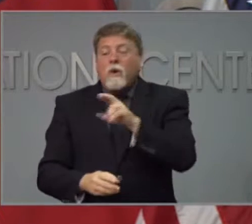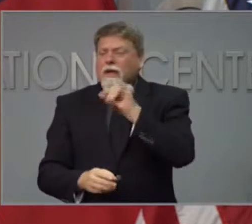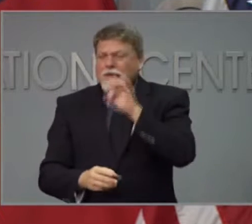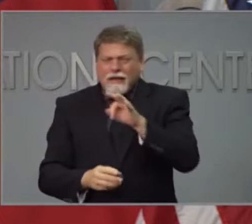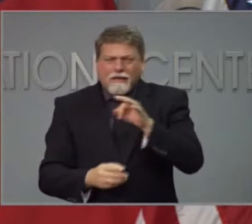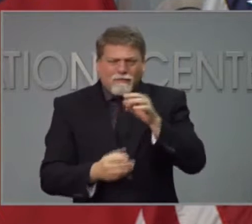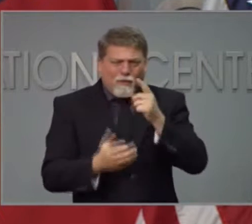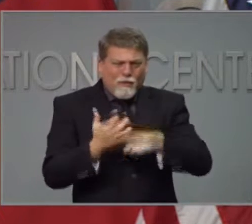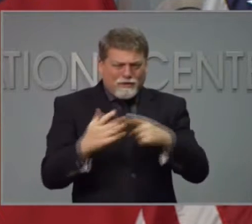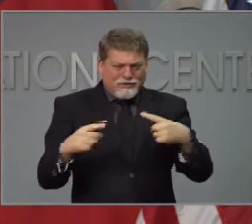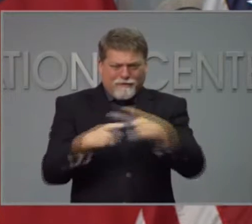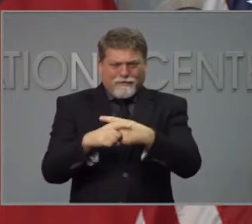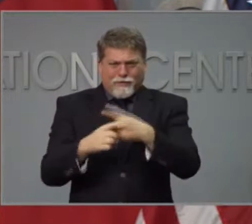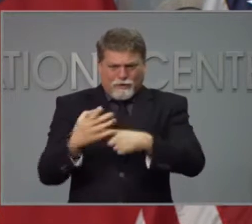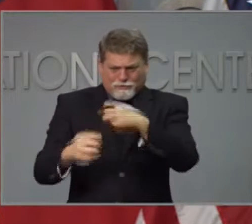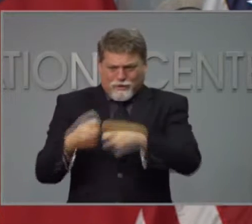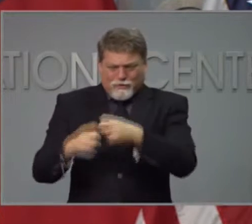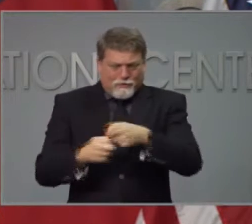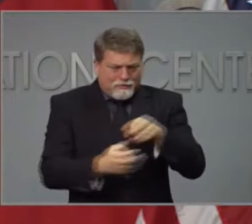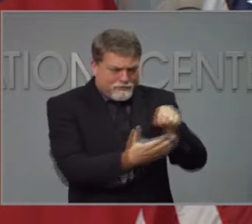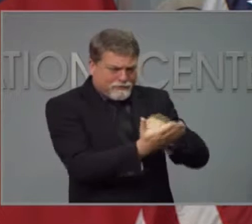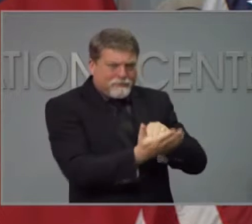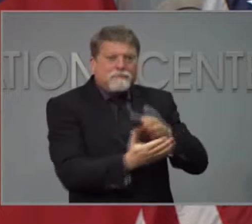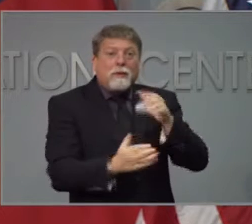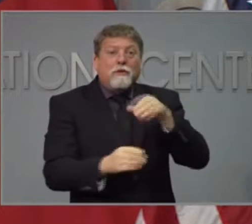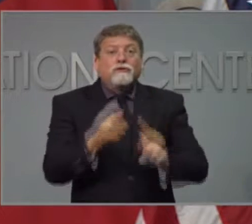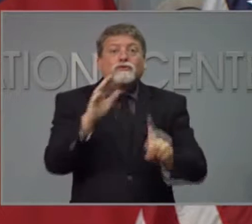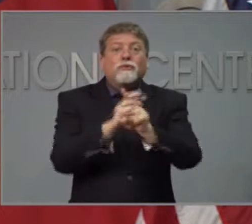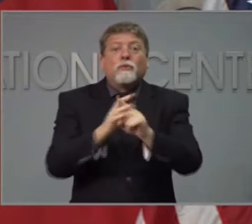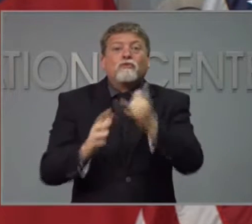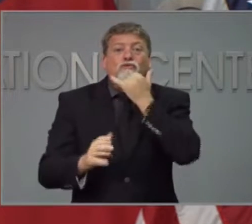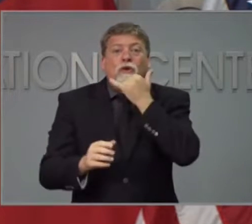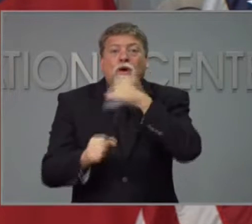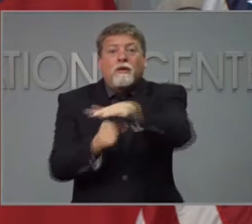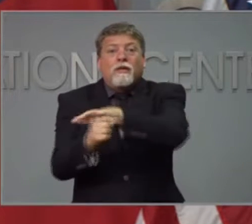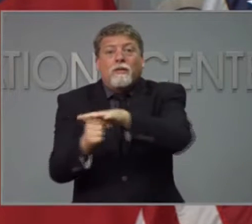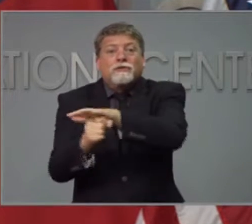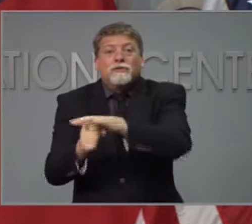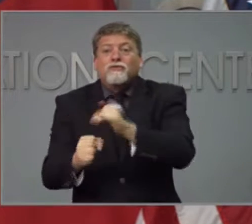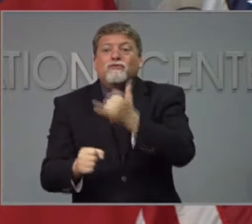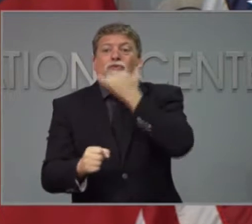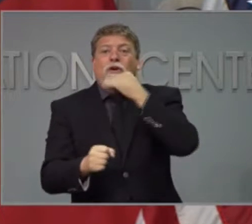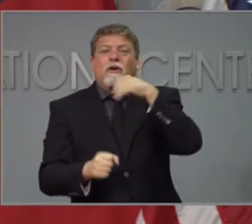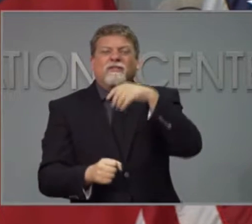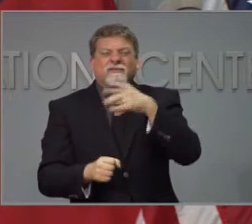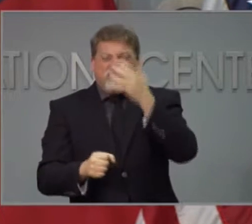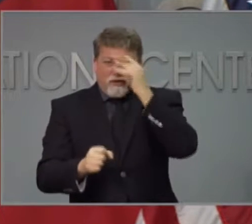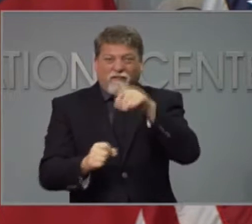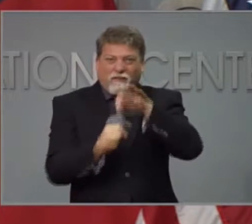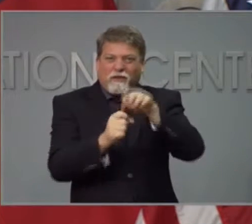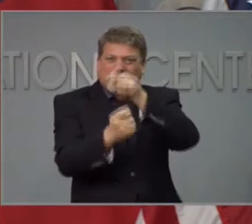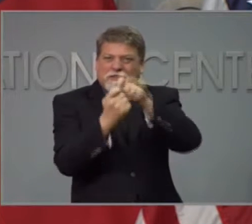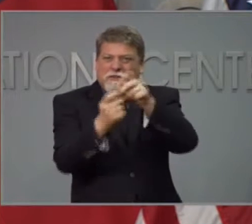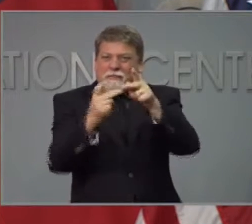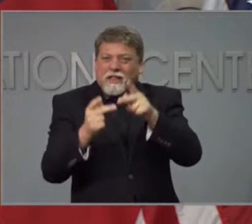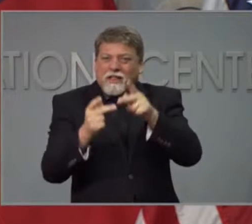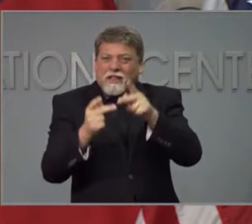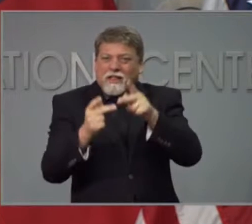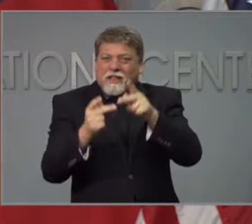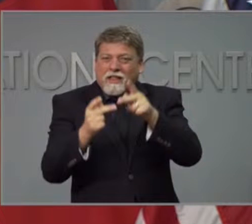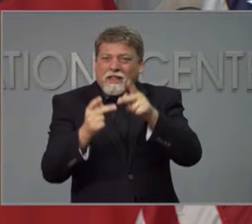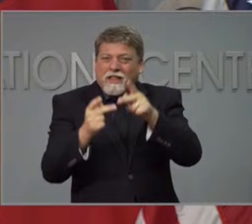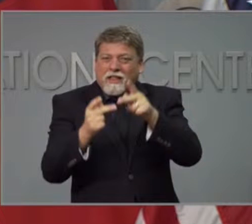what might be the problem, perhaps they're at the wrong precinct, and so they would indicate that so that we can do that kind of